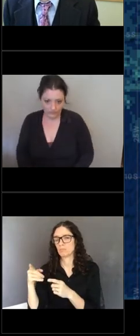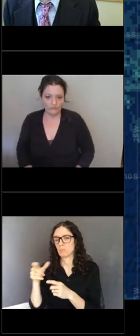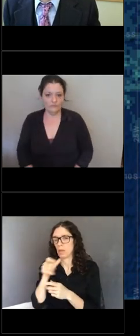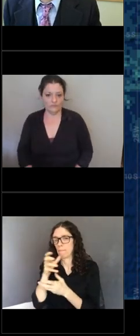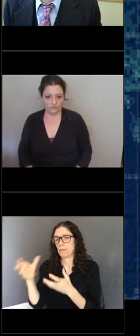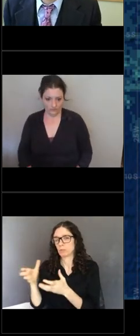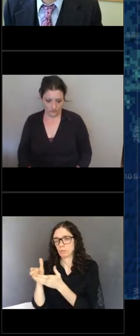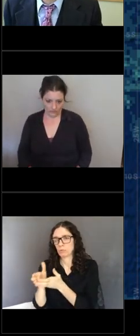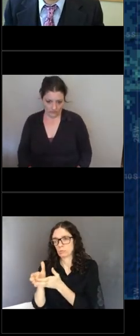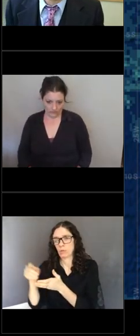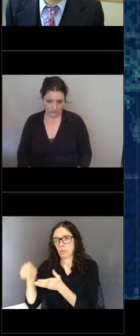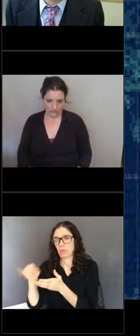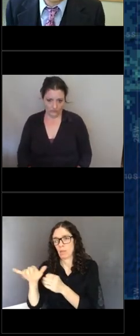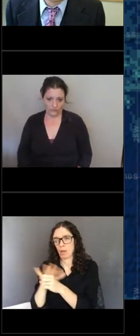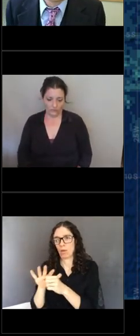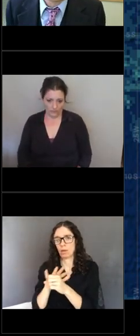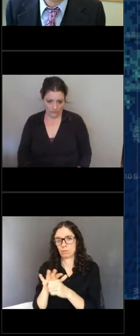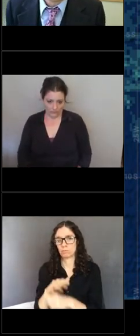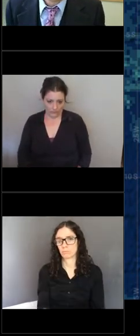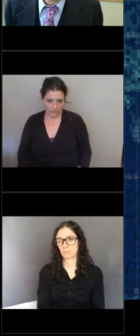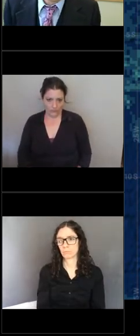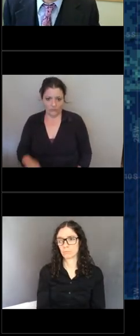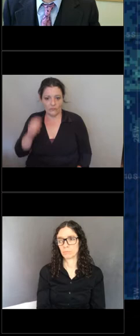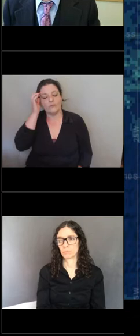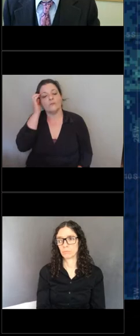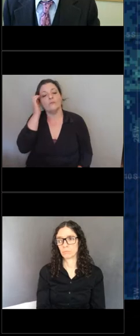room while they have a chance to thrive.